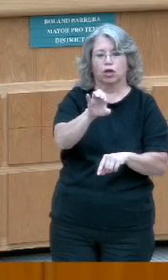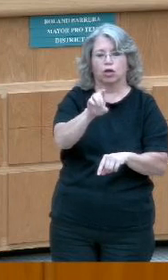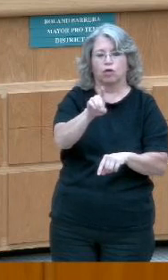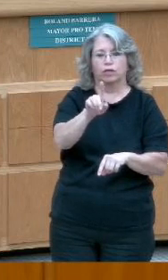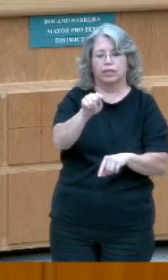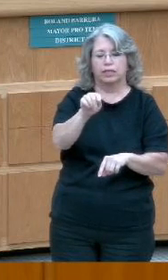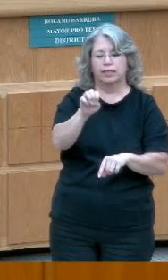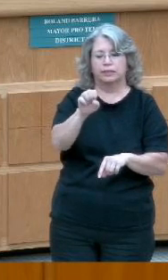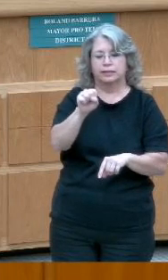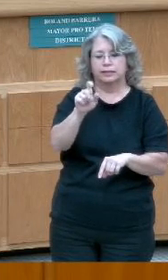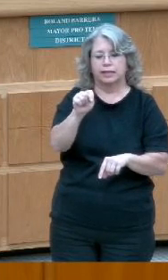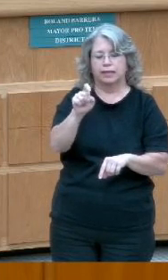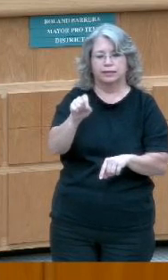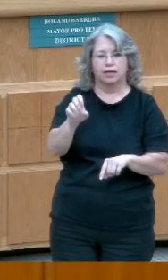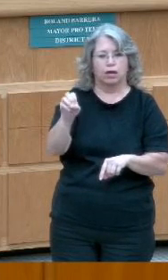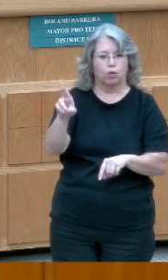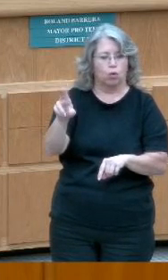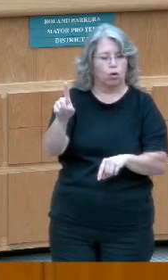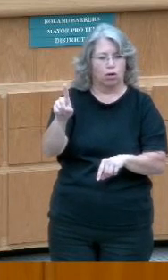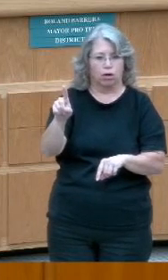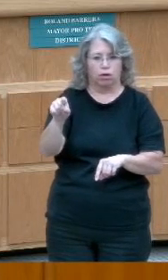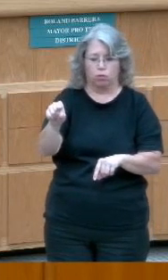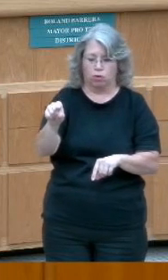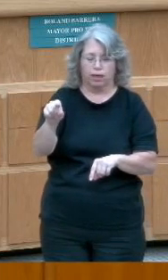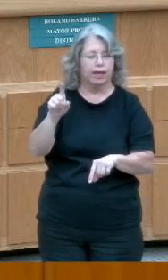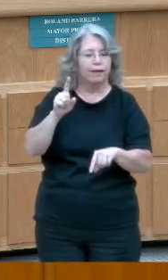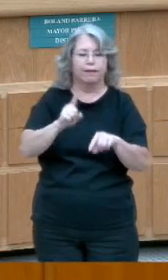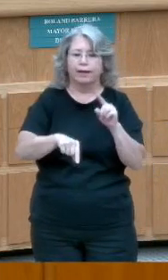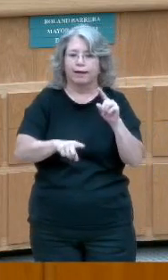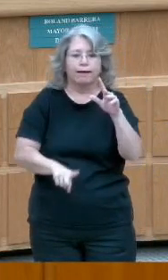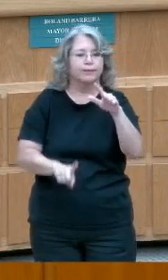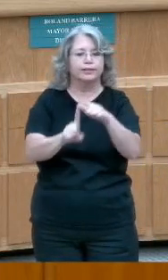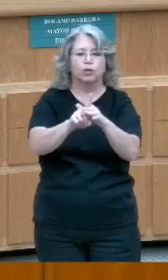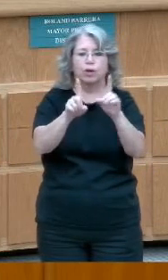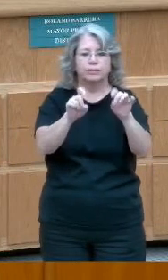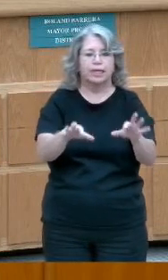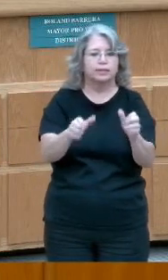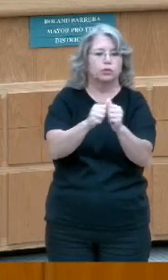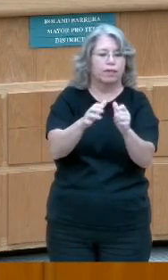txcovidtest.org. You cannot test without an application.